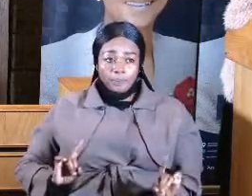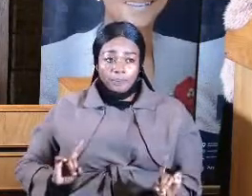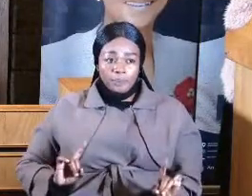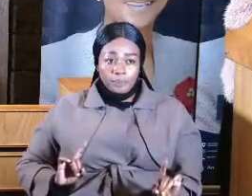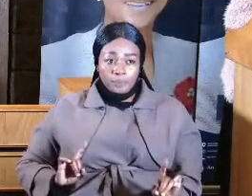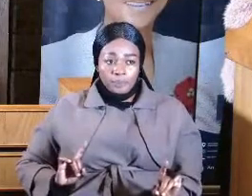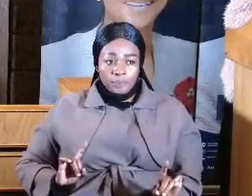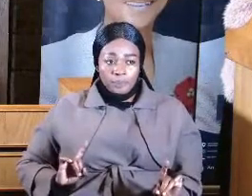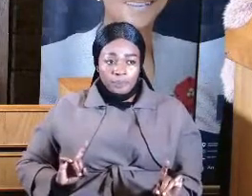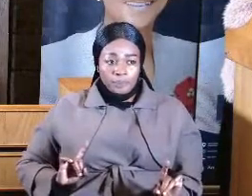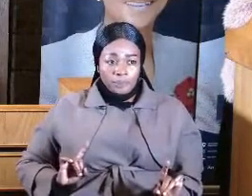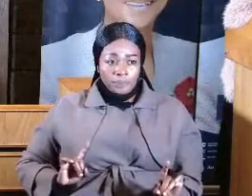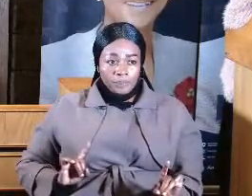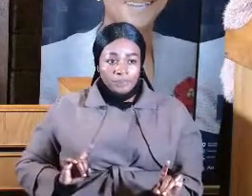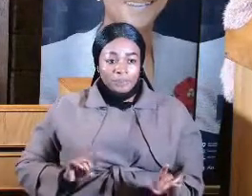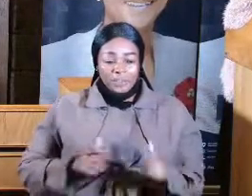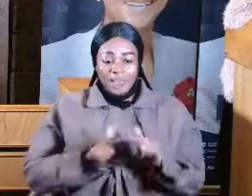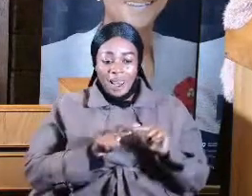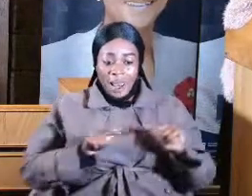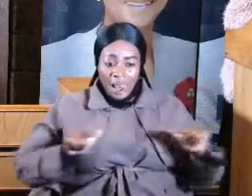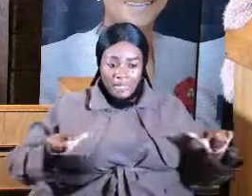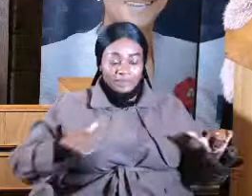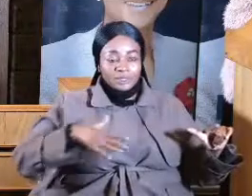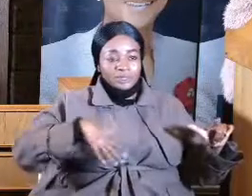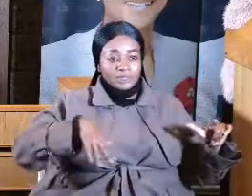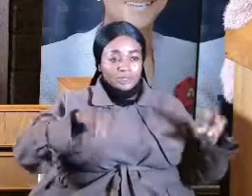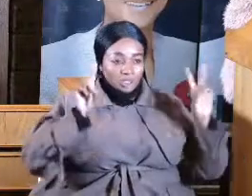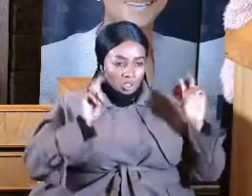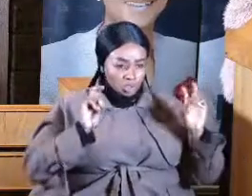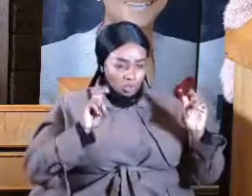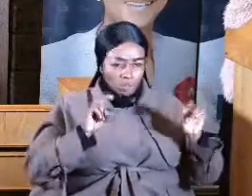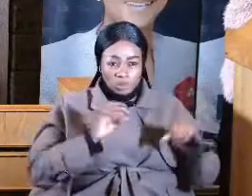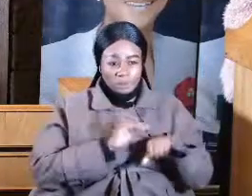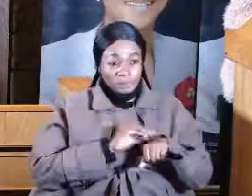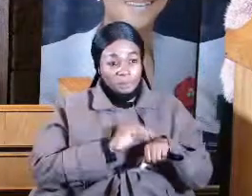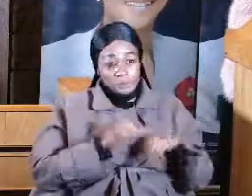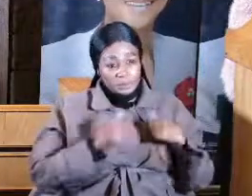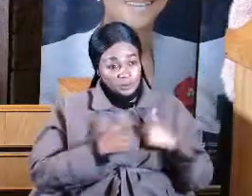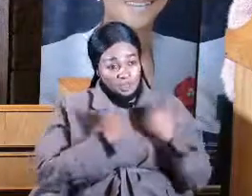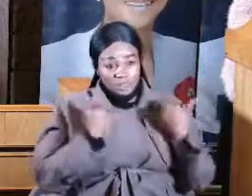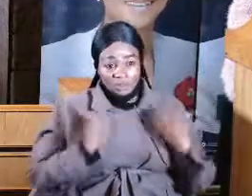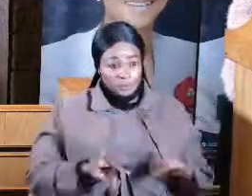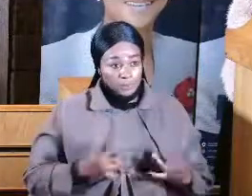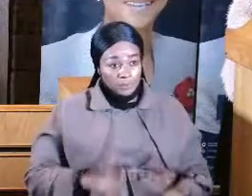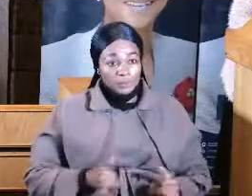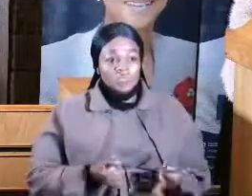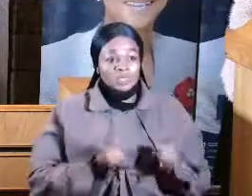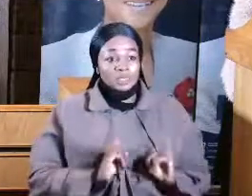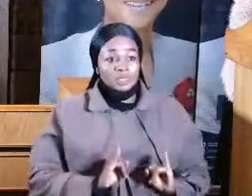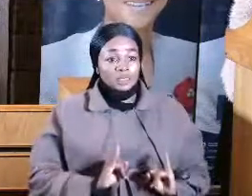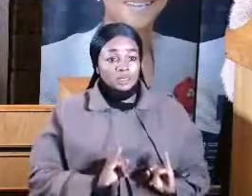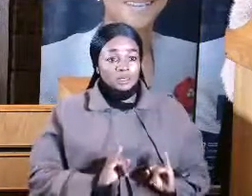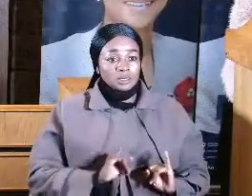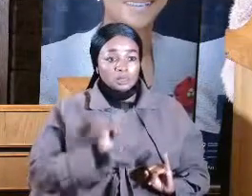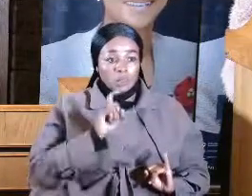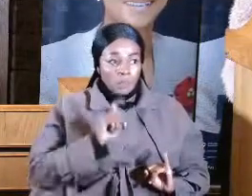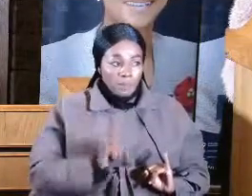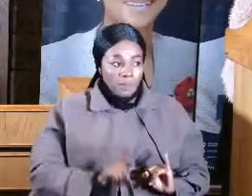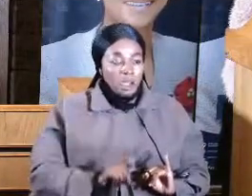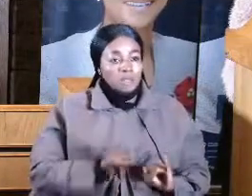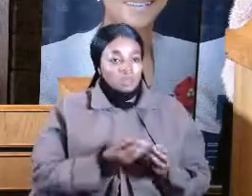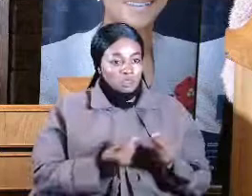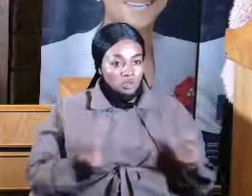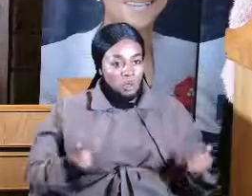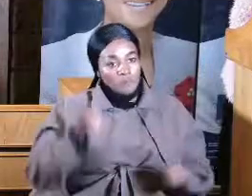Really, we still have, land issue is a very thorny and critical issue. And that should be addressed as soon as